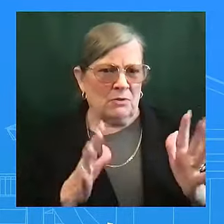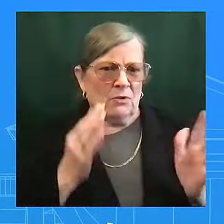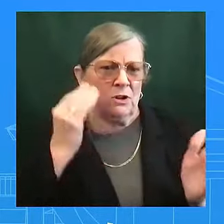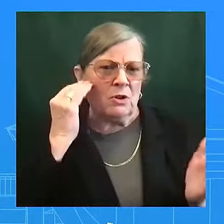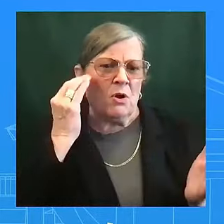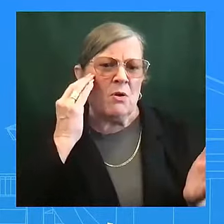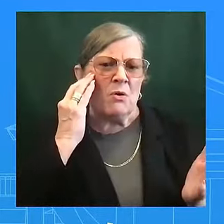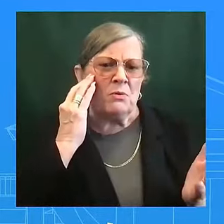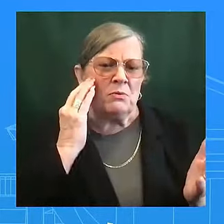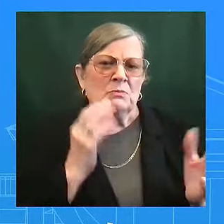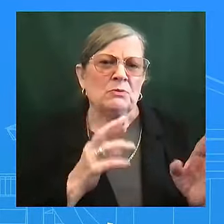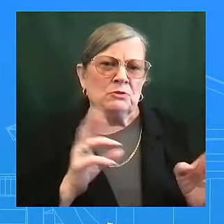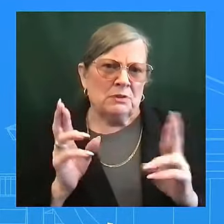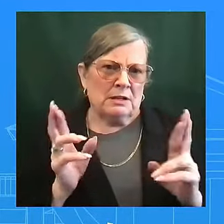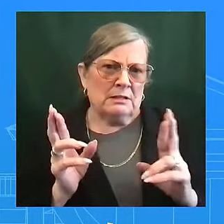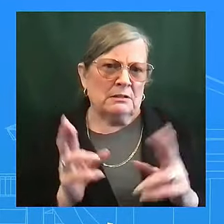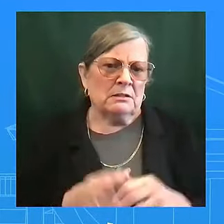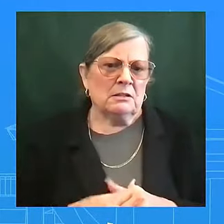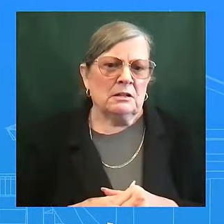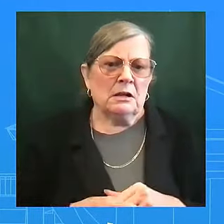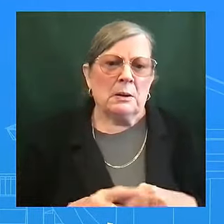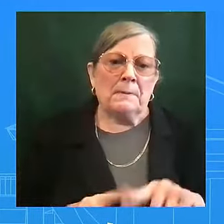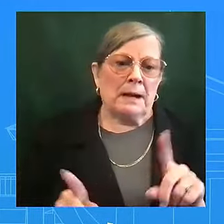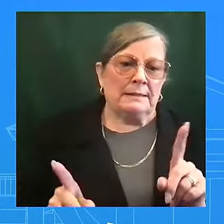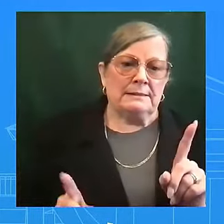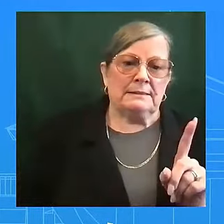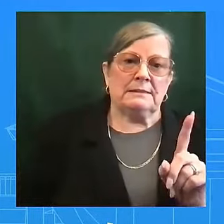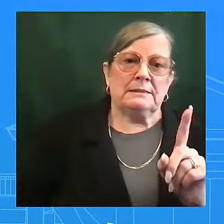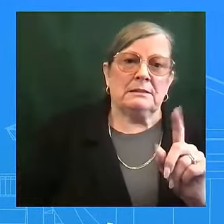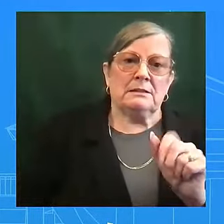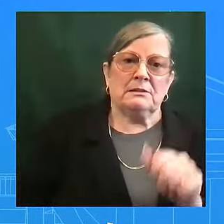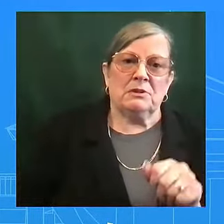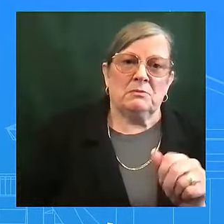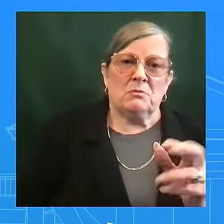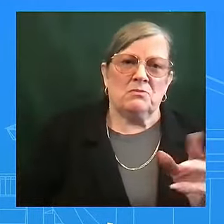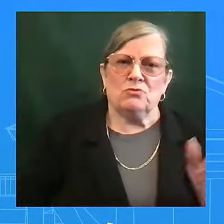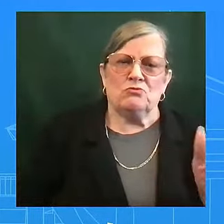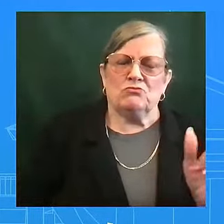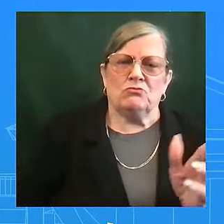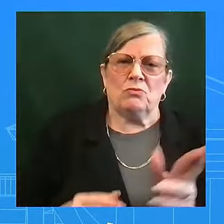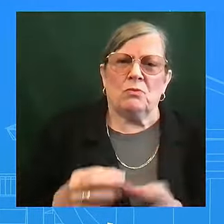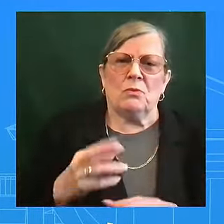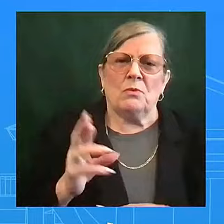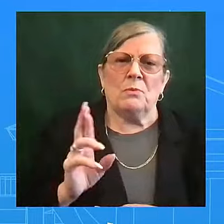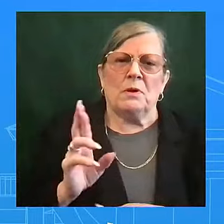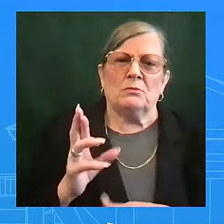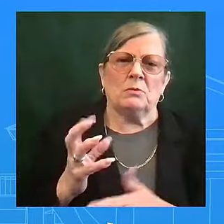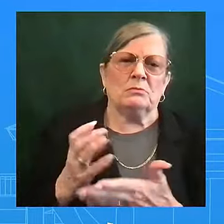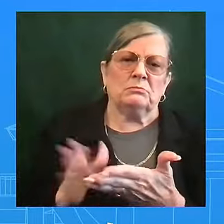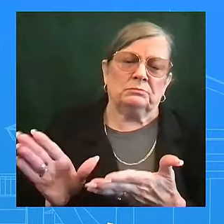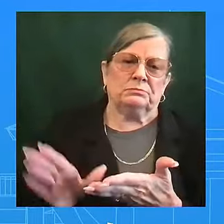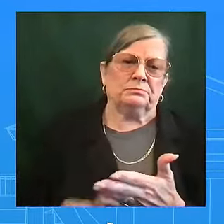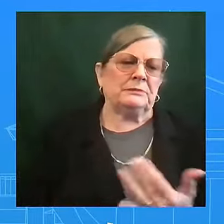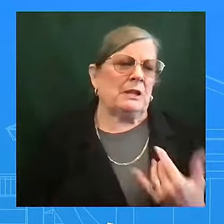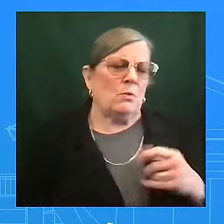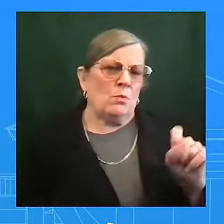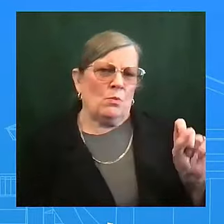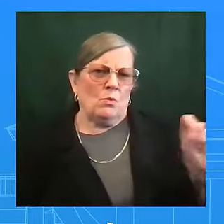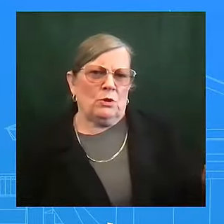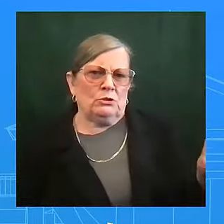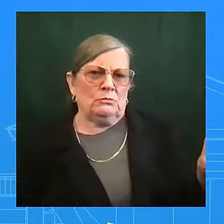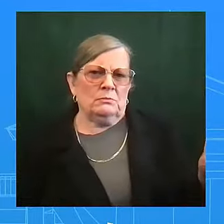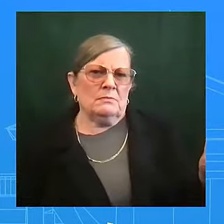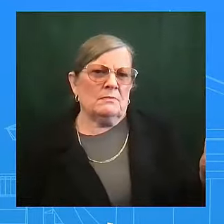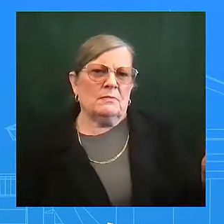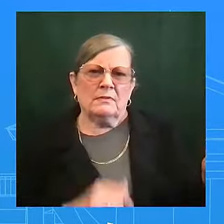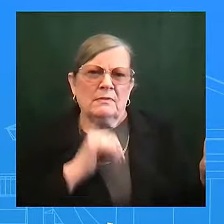pushing, and that's what I can lay out for you. To the campaign, but the campaign's not holding regular briefings. They don't have a forum, a Q&A forum like we have